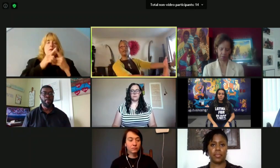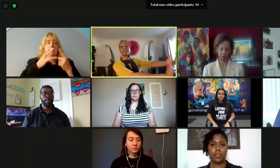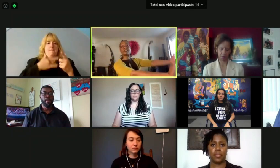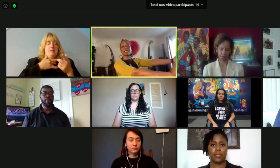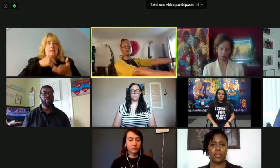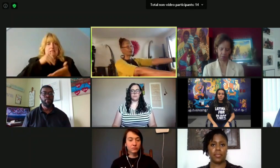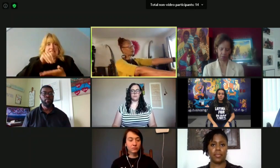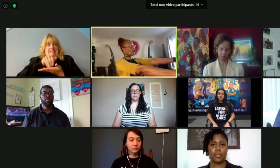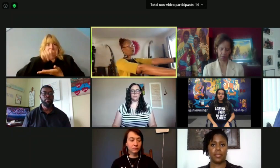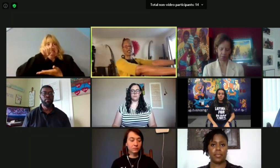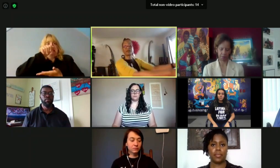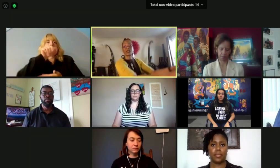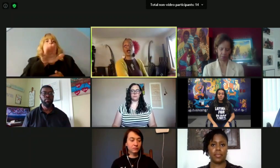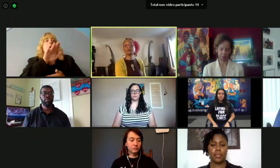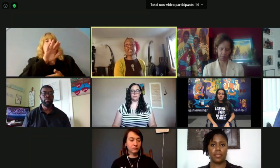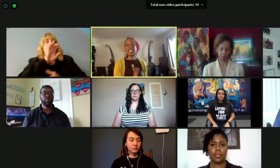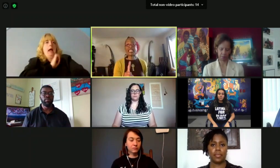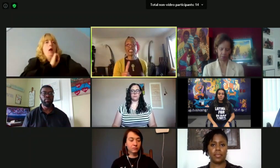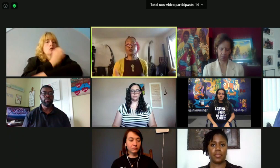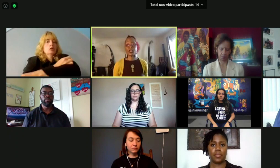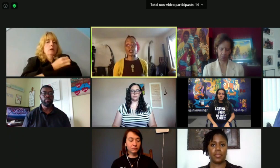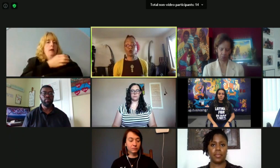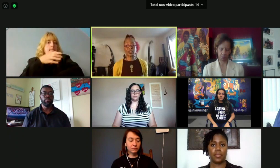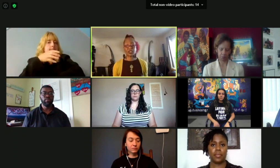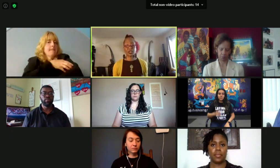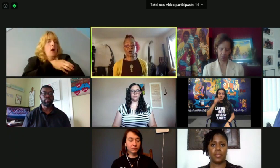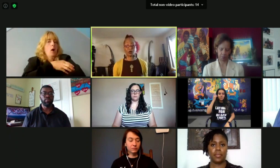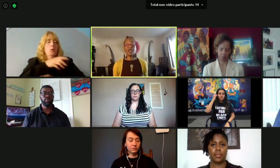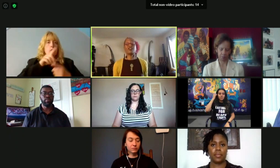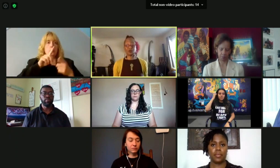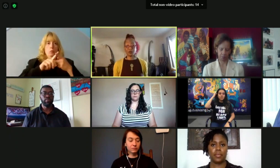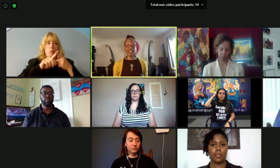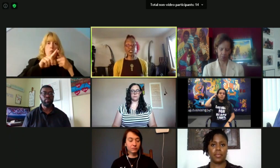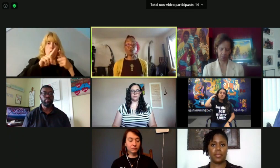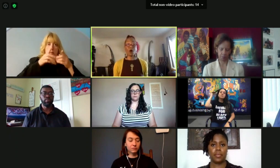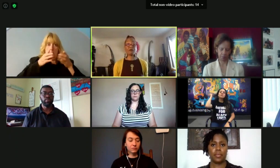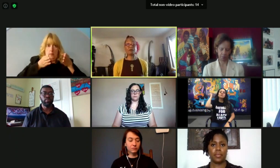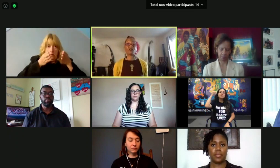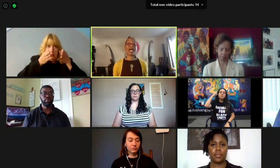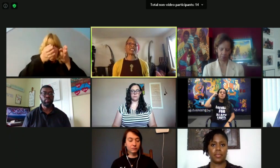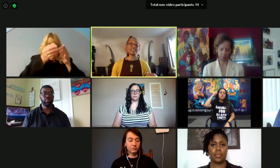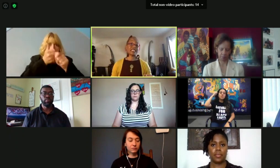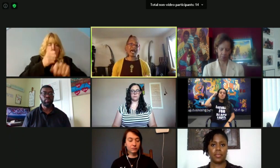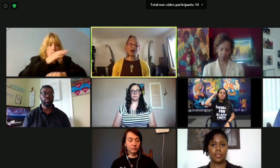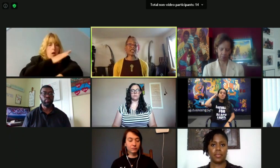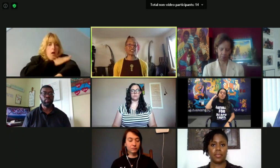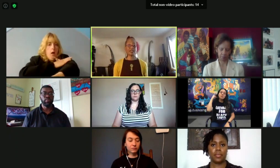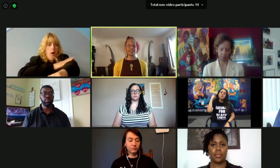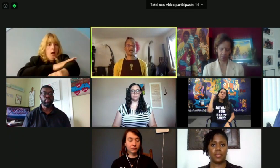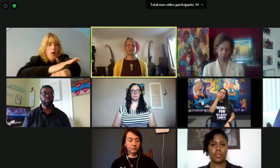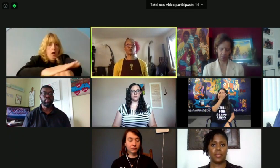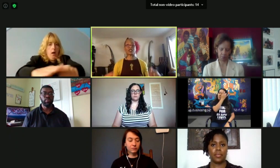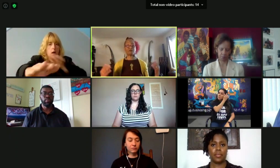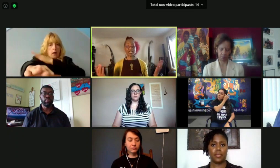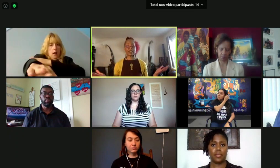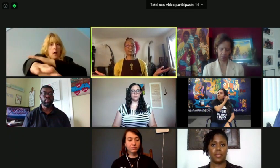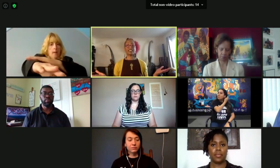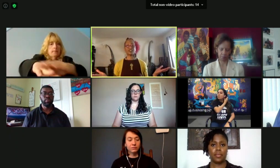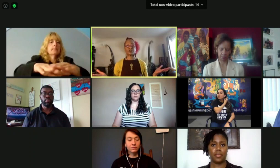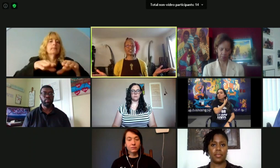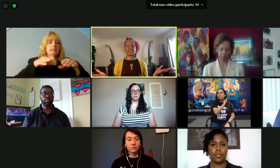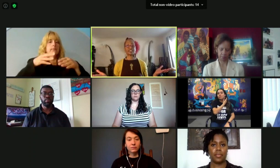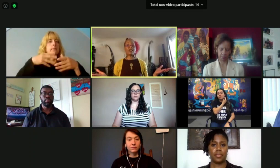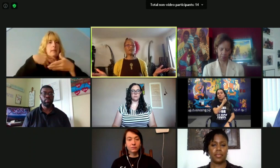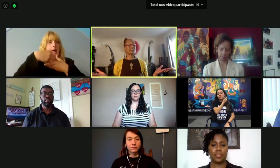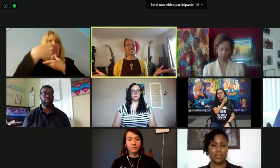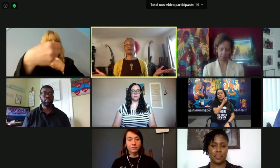power in the simple movement of your arms anywhere you wanted to go. The reason why we practice now is because one of my great